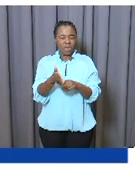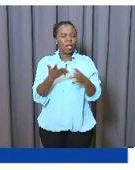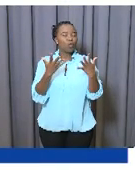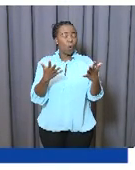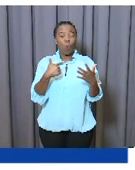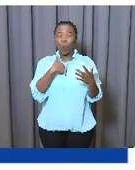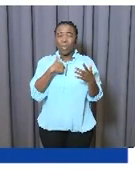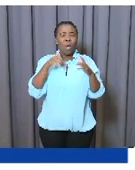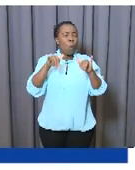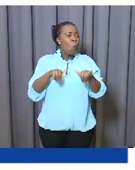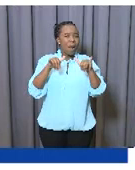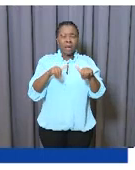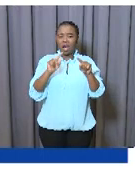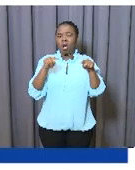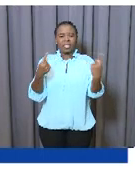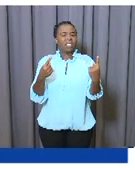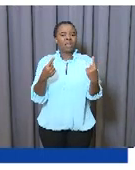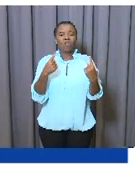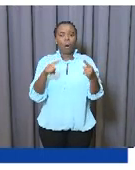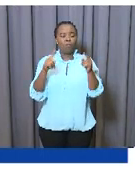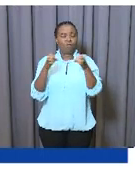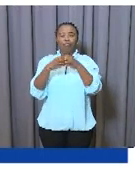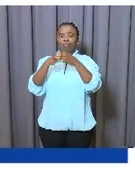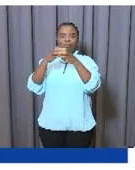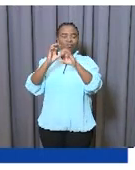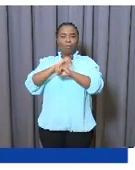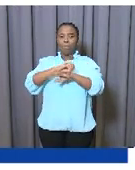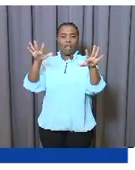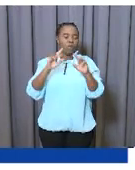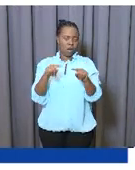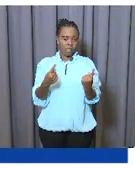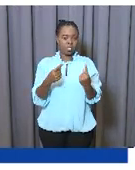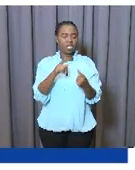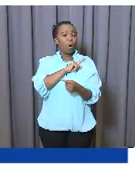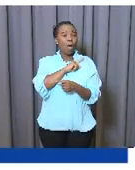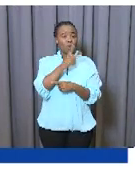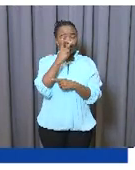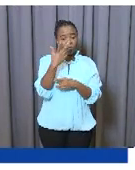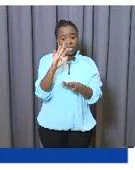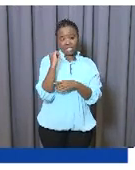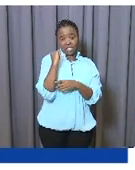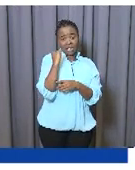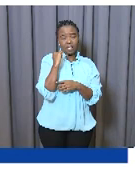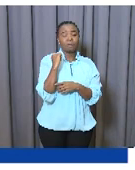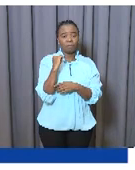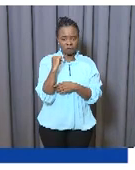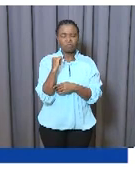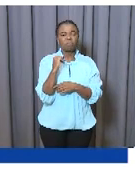until there are big cluster outbreaks. So yes, you saw yesterday one of the things we did was to go